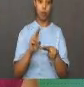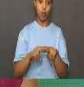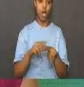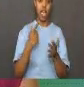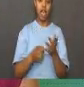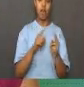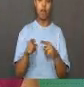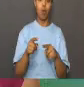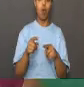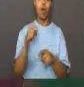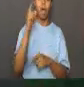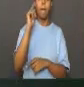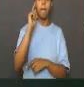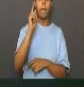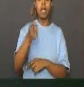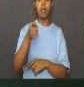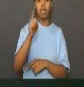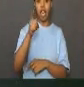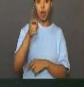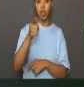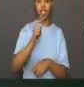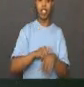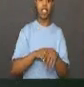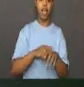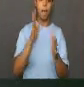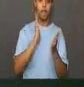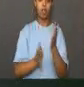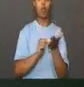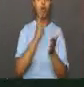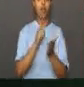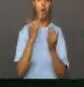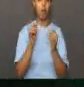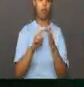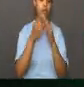during glycolysis? You may begin now.